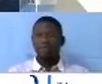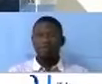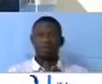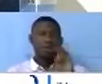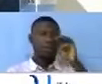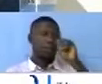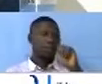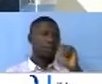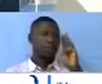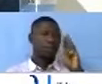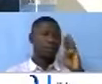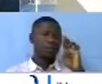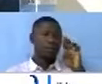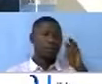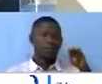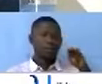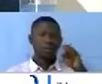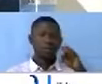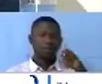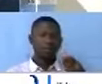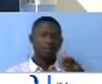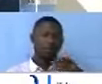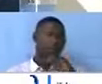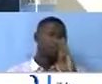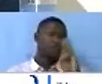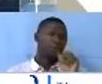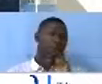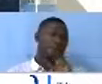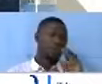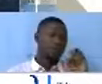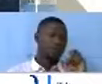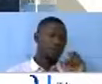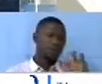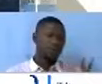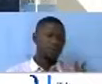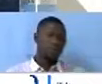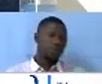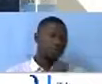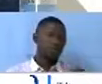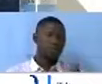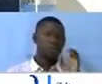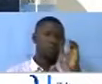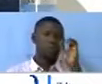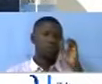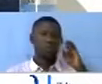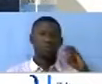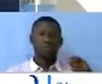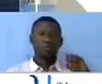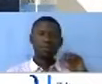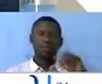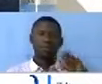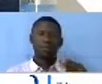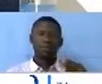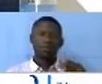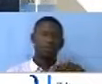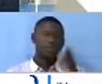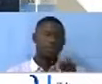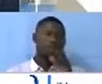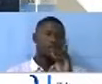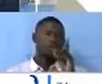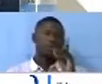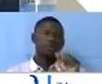Ibrahim Baro and Omar Dabo. Ibrahim Baro and Omar Dabo, you may come at Mughal Nenglian